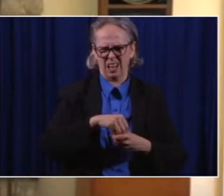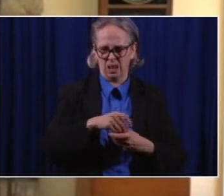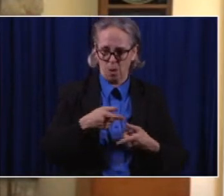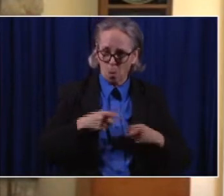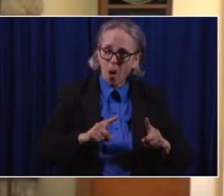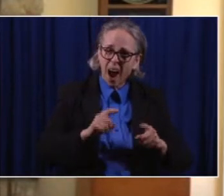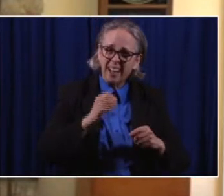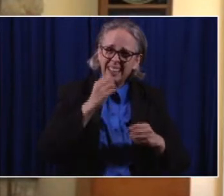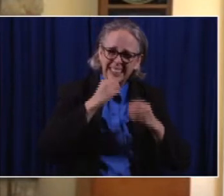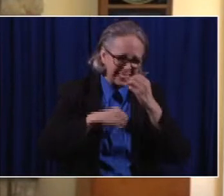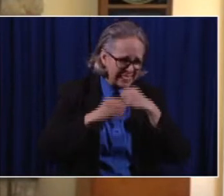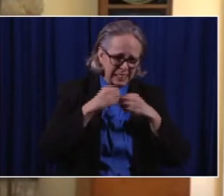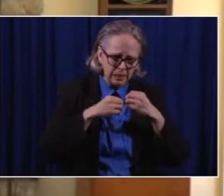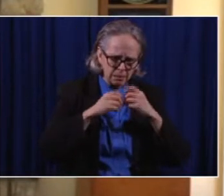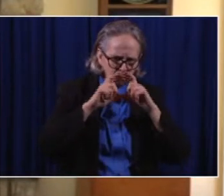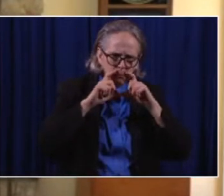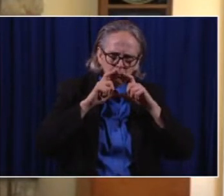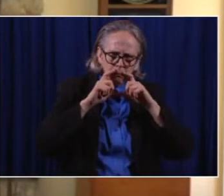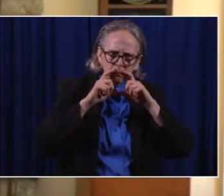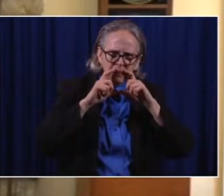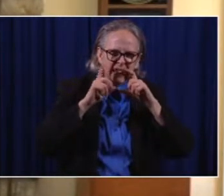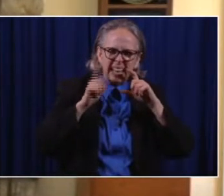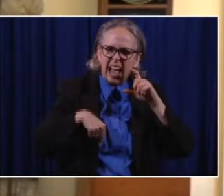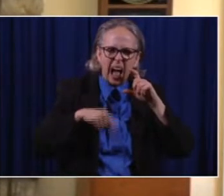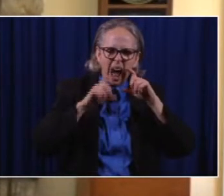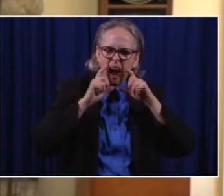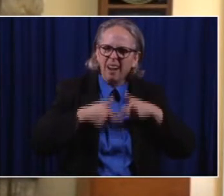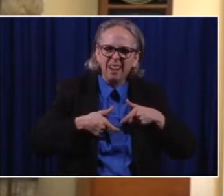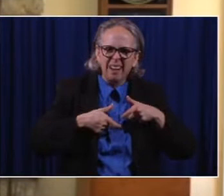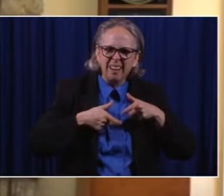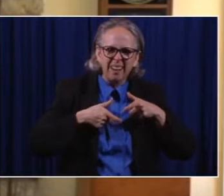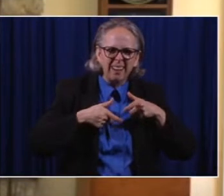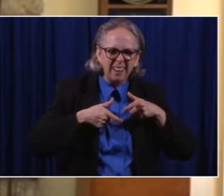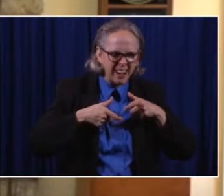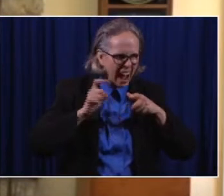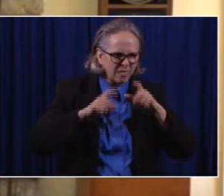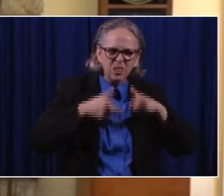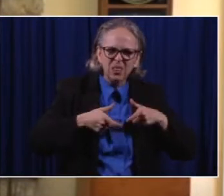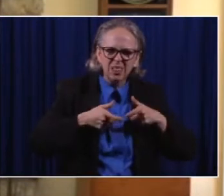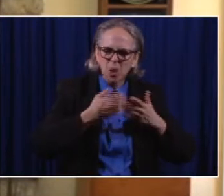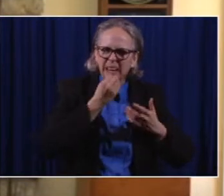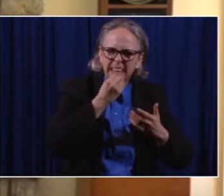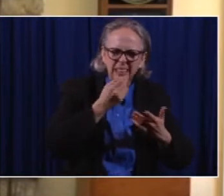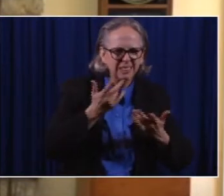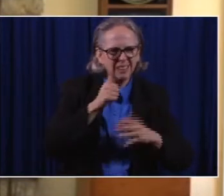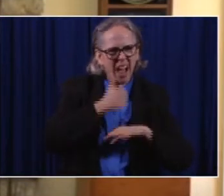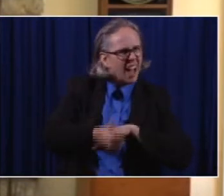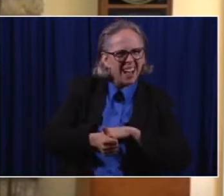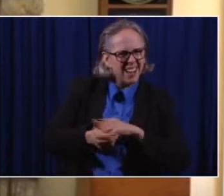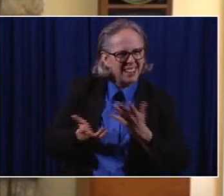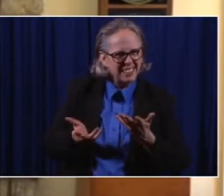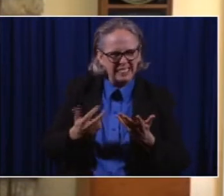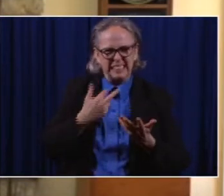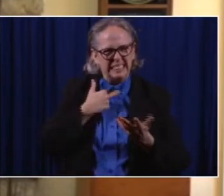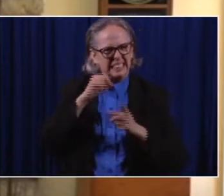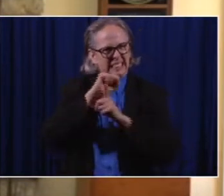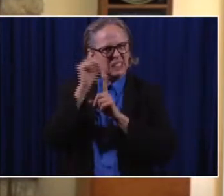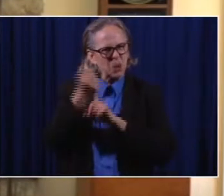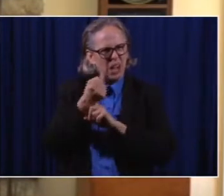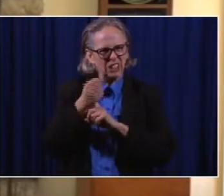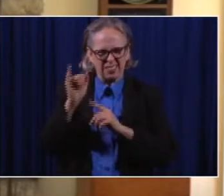their fault, but it makes it more dangerous and more dicey, quite frankly. So as we look at this